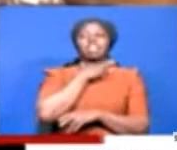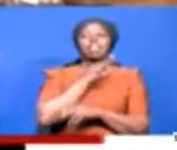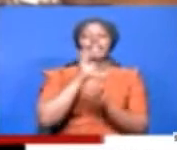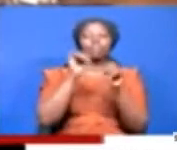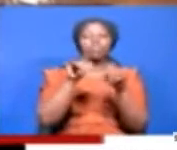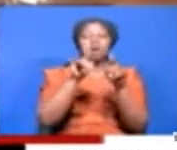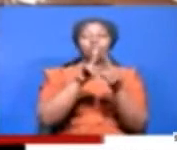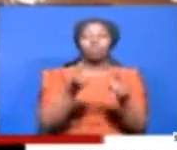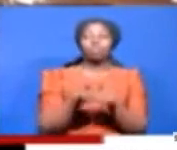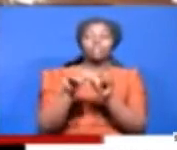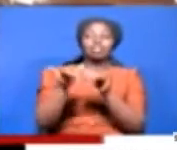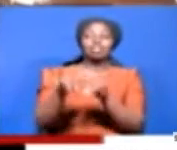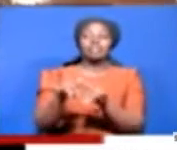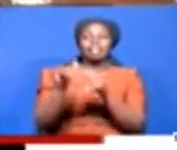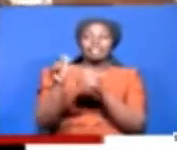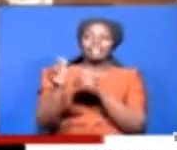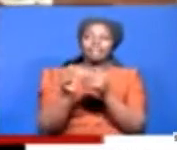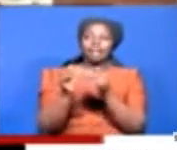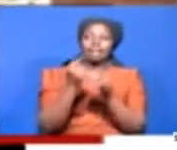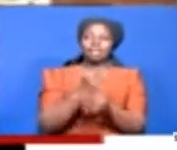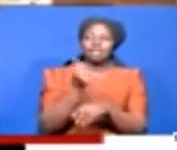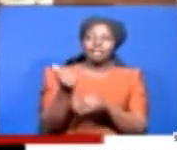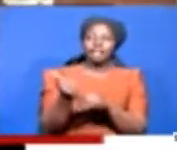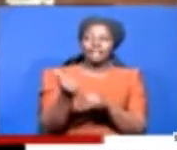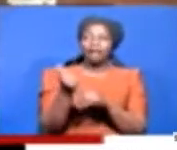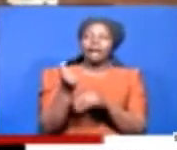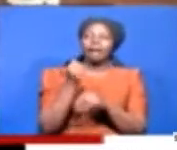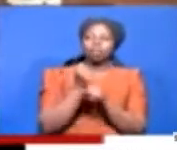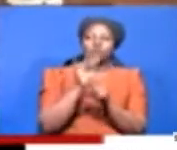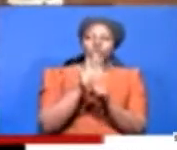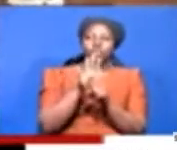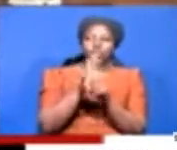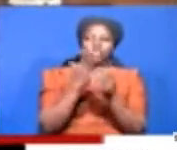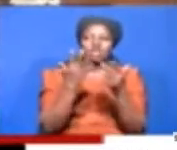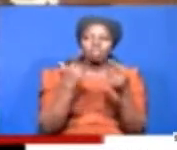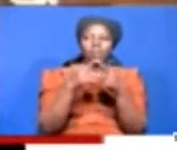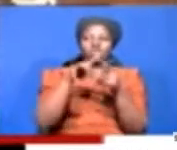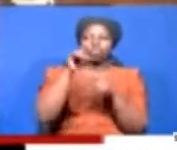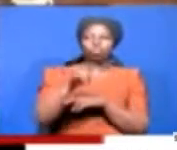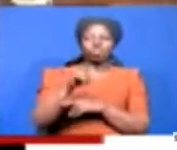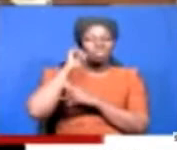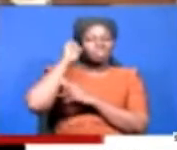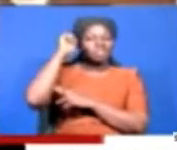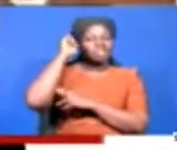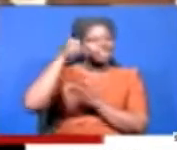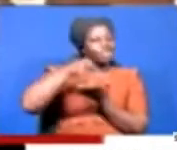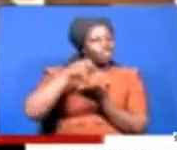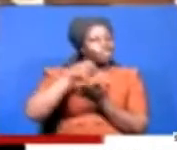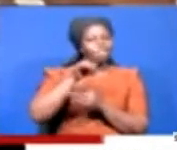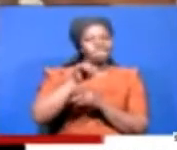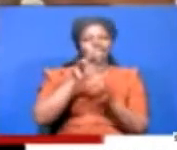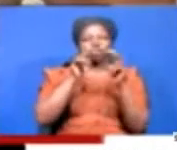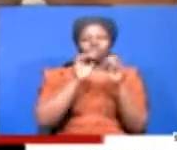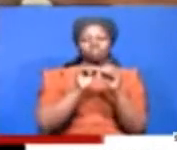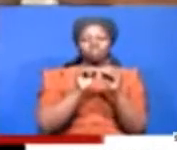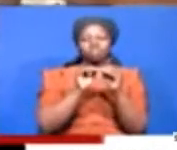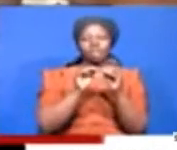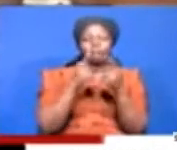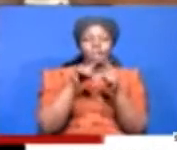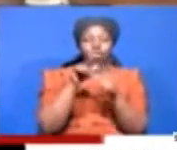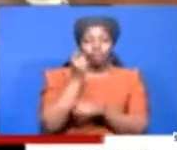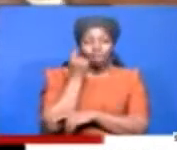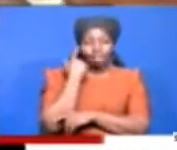stay around each other and do a lot of things. So let's leave a lot of politics out of this. But you will understand that this ministry of